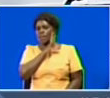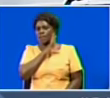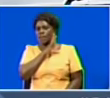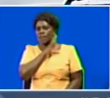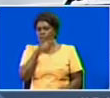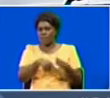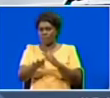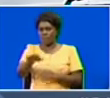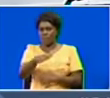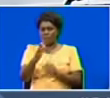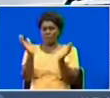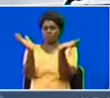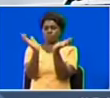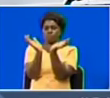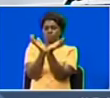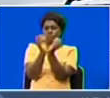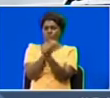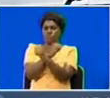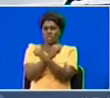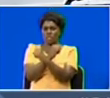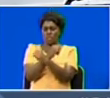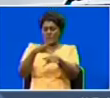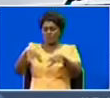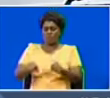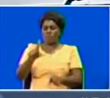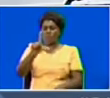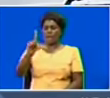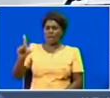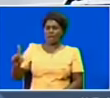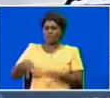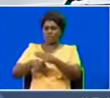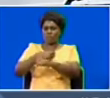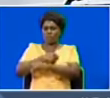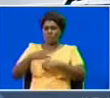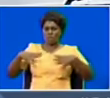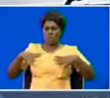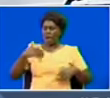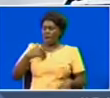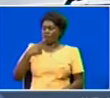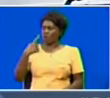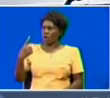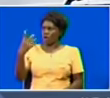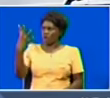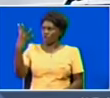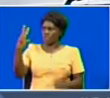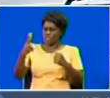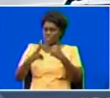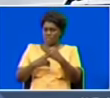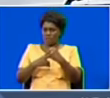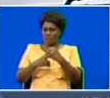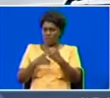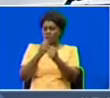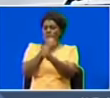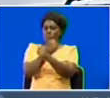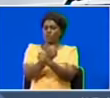parliament. Playgrounds protection. Mm-hmm. We reclaim Langata Primary School. Starehe has about 147 primary schools. They need to be protected from